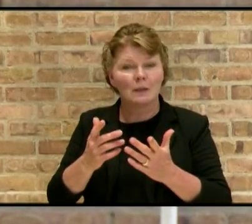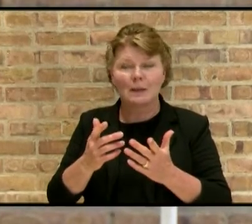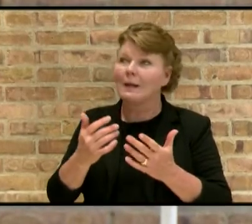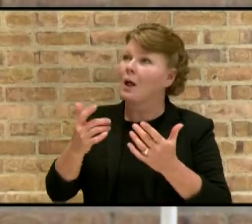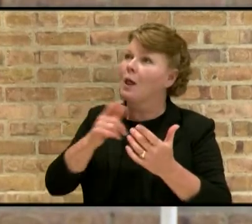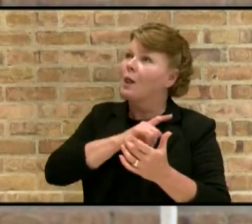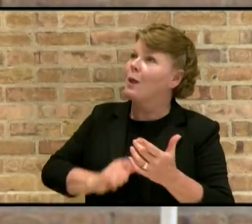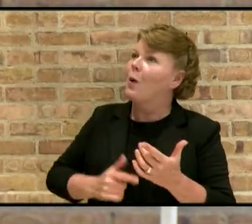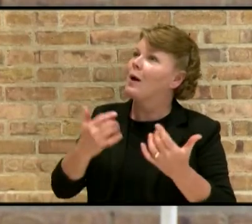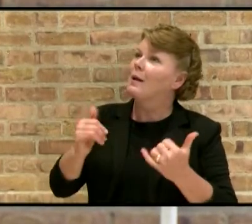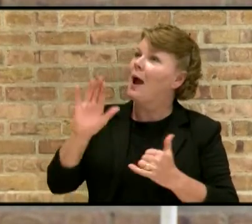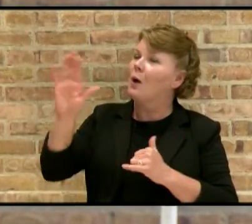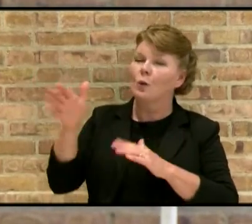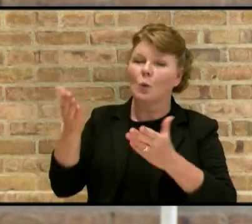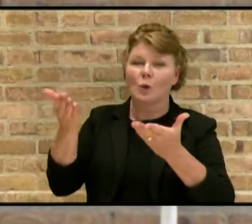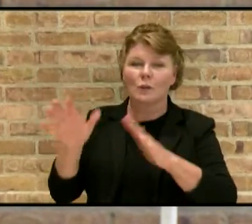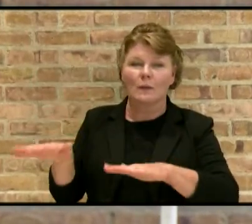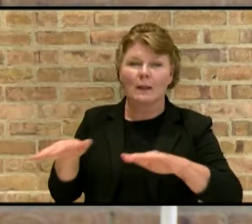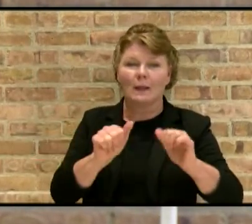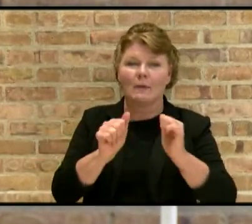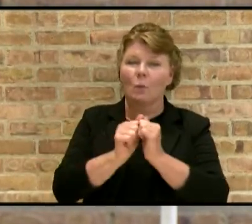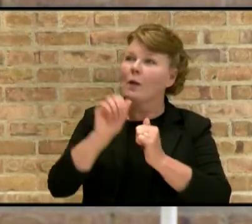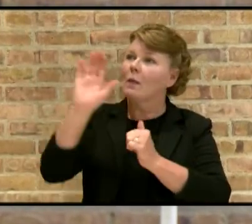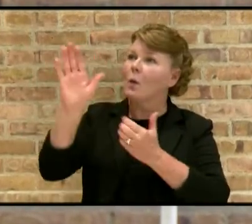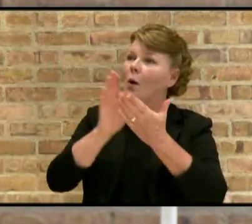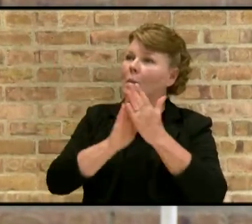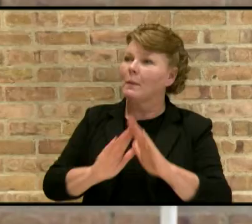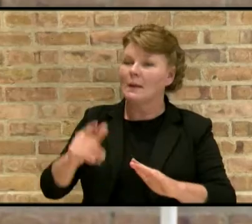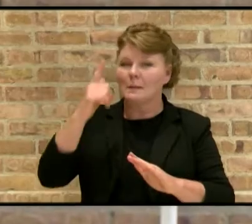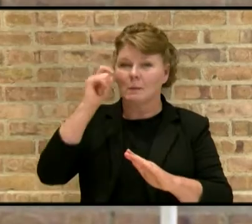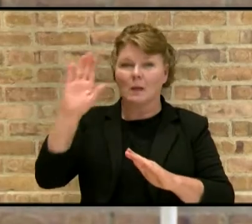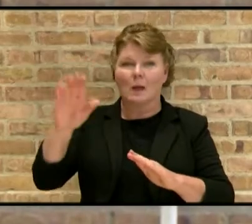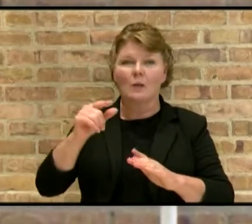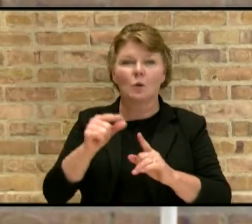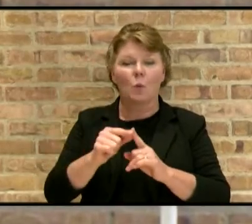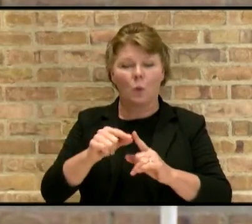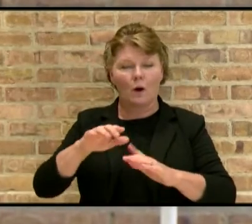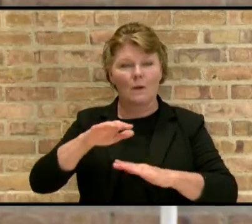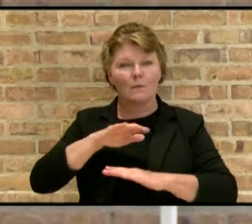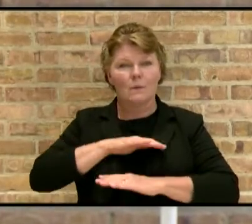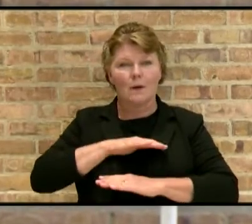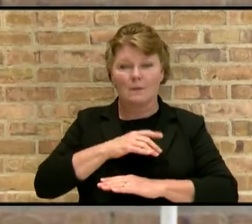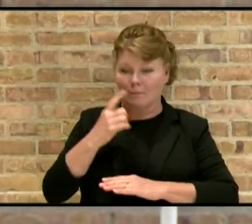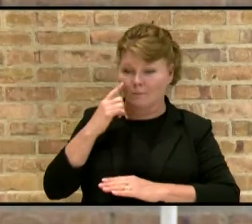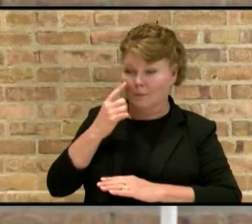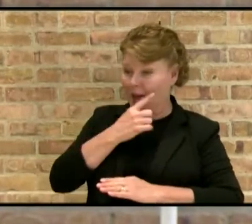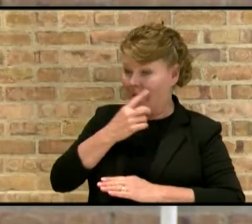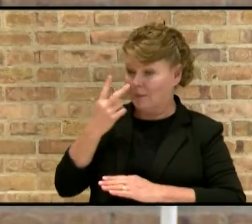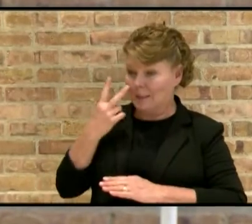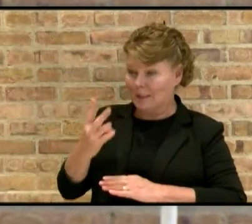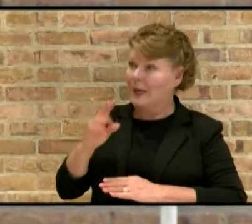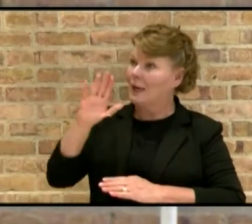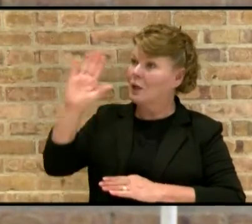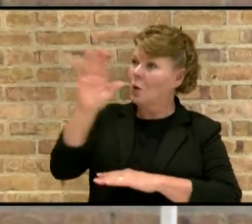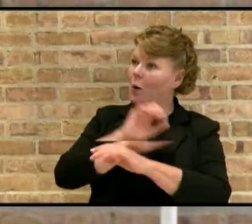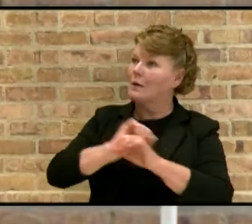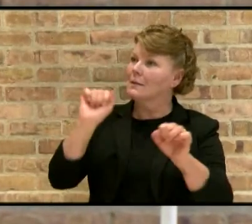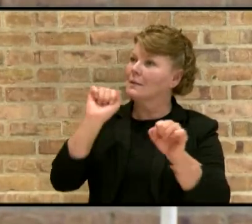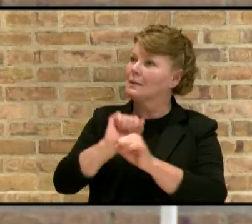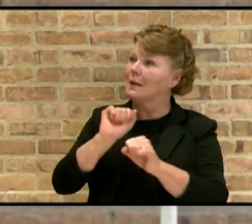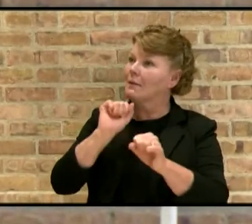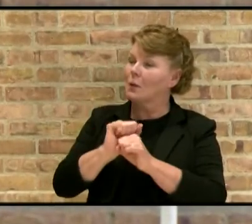your servant depart in peace, for your word has been fulfilled. Mine eyes have seen your